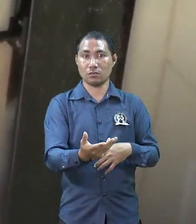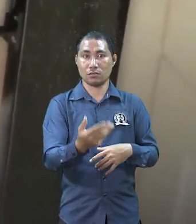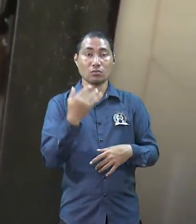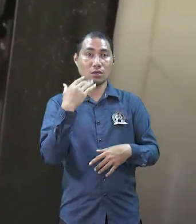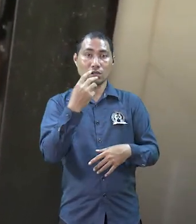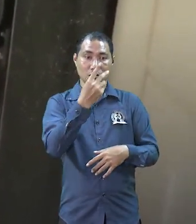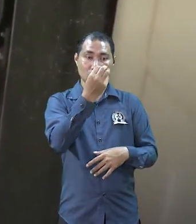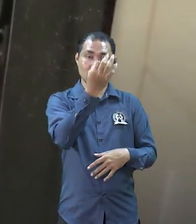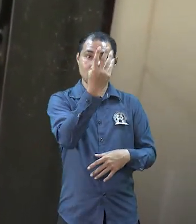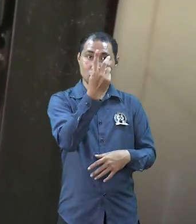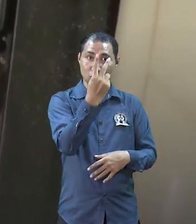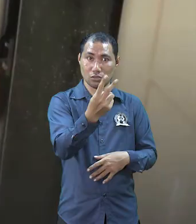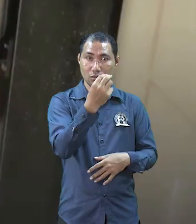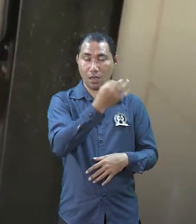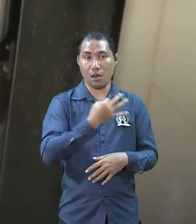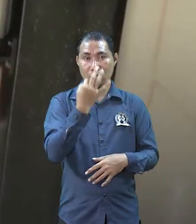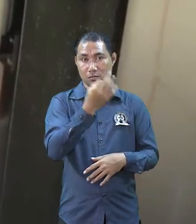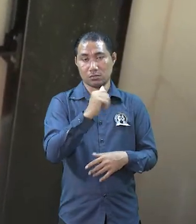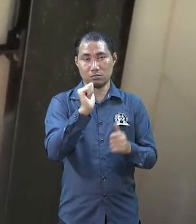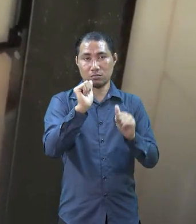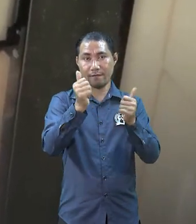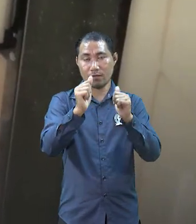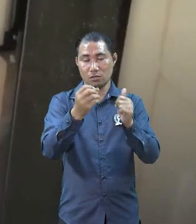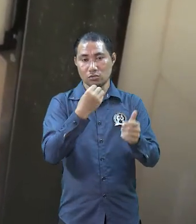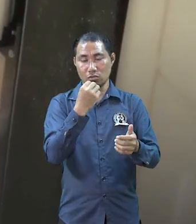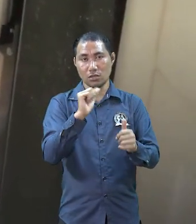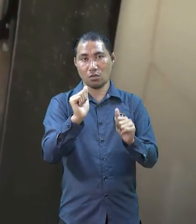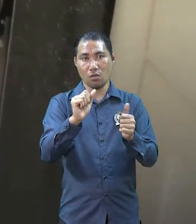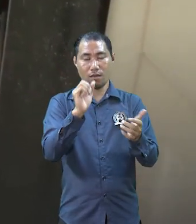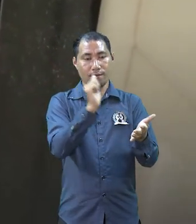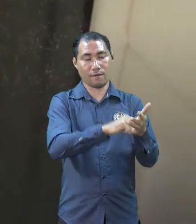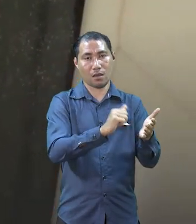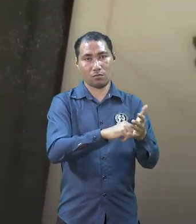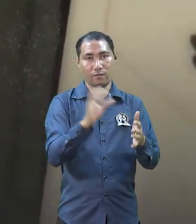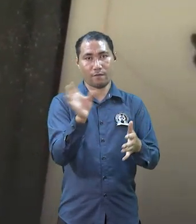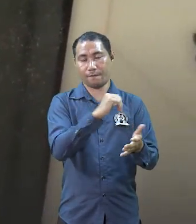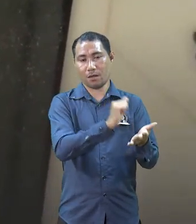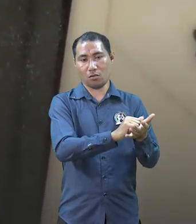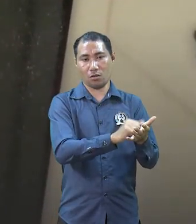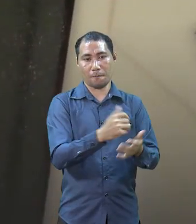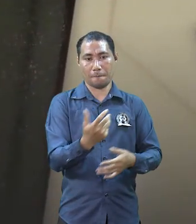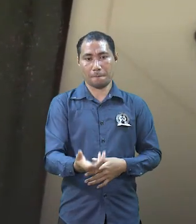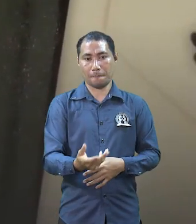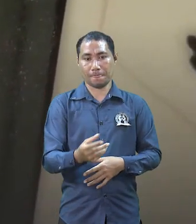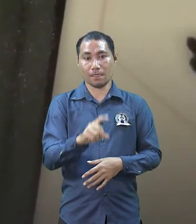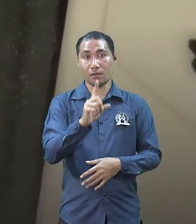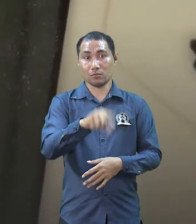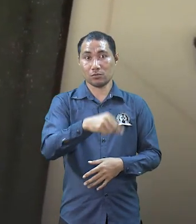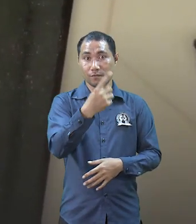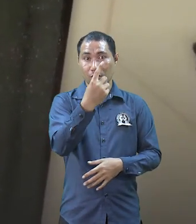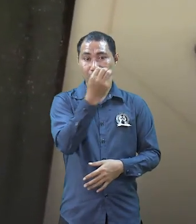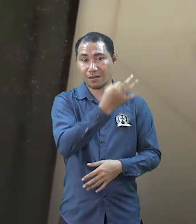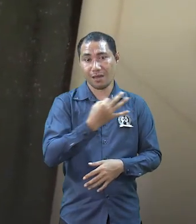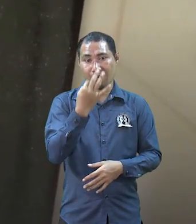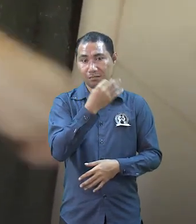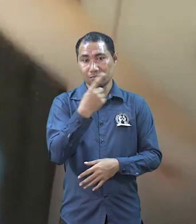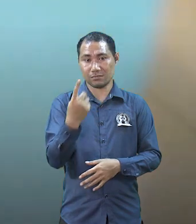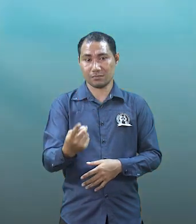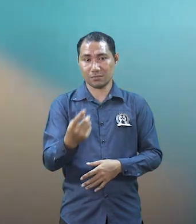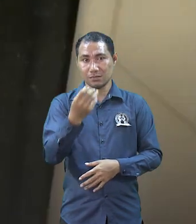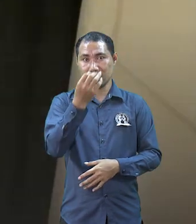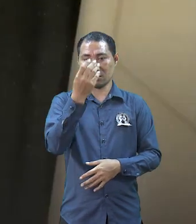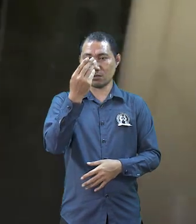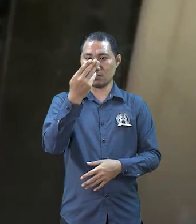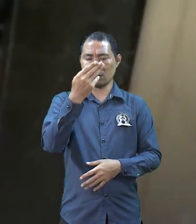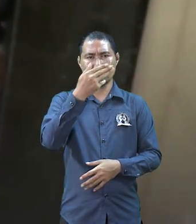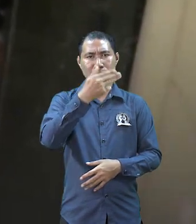freezer within 2 hours after cooking or buying from the store. Do this within 1 hour if it is 90 degrees